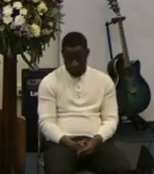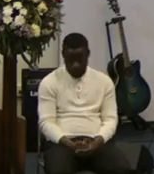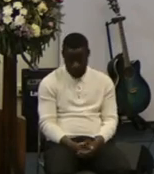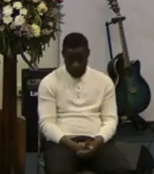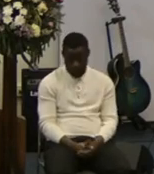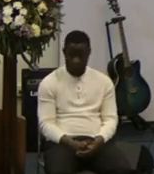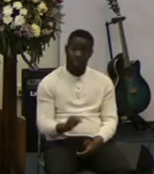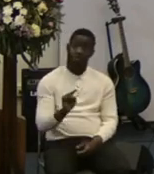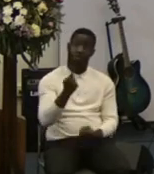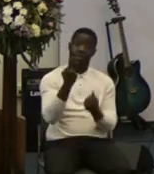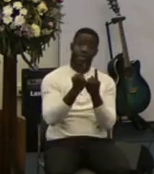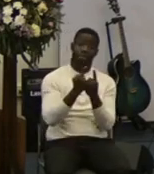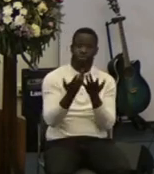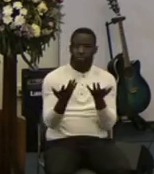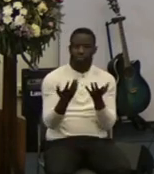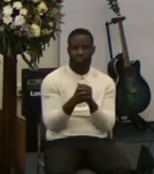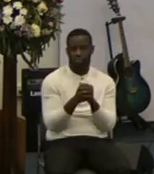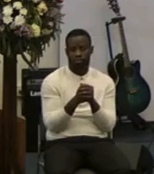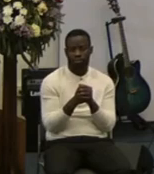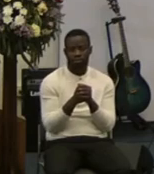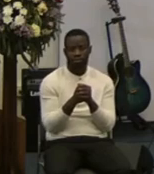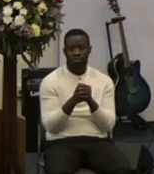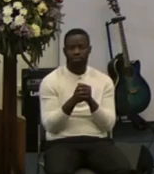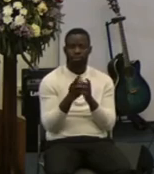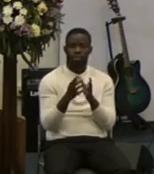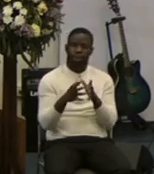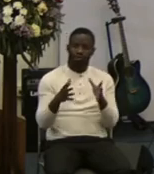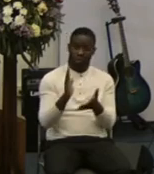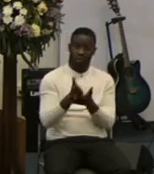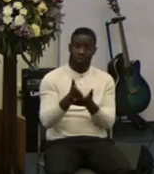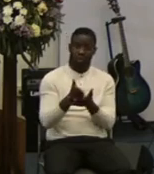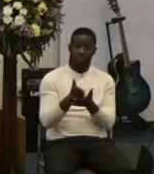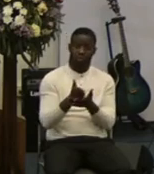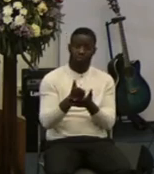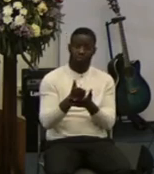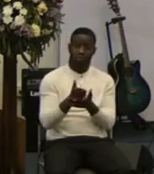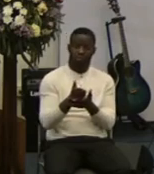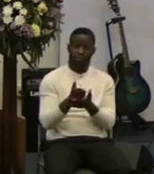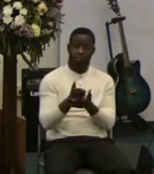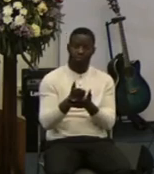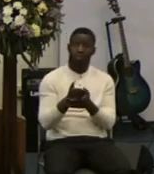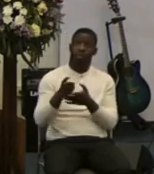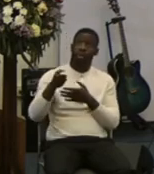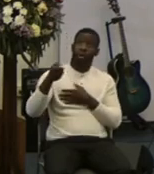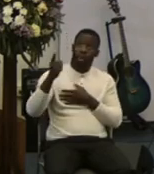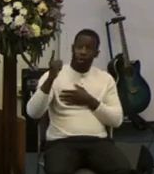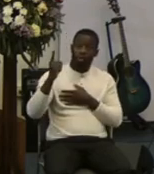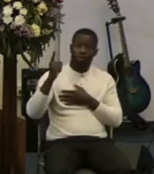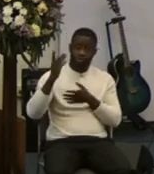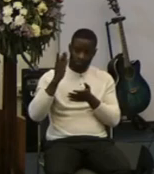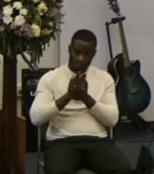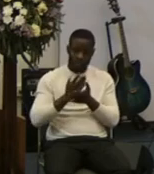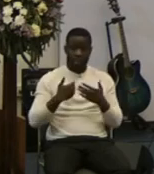So the first thing I want to say is this. The great truth is that God